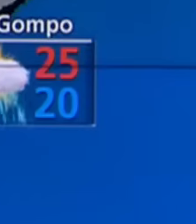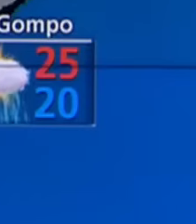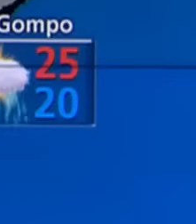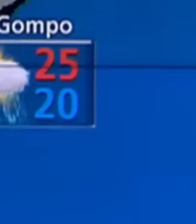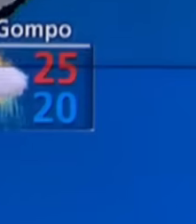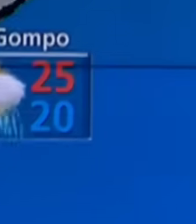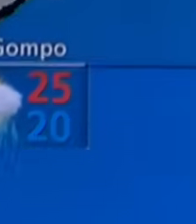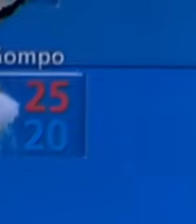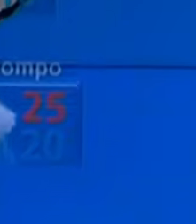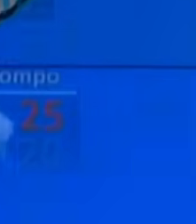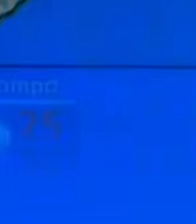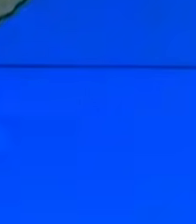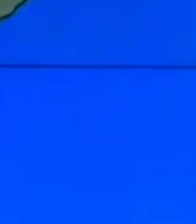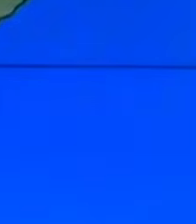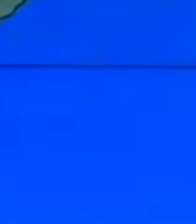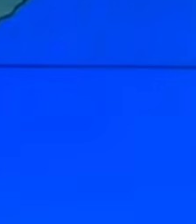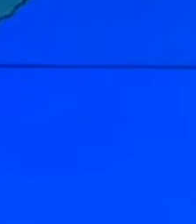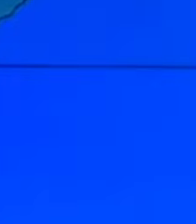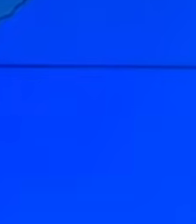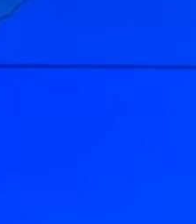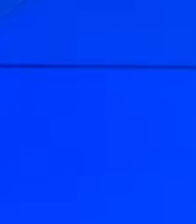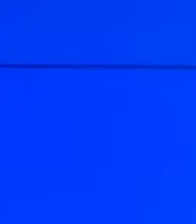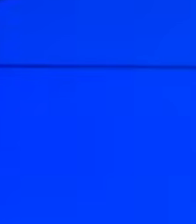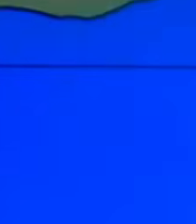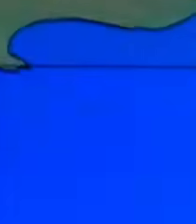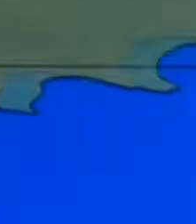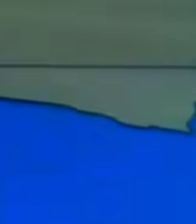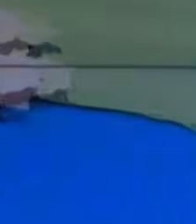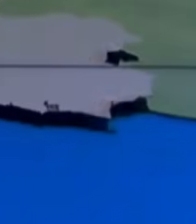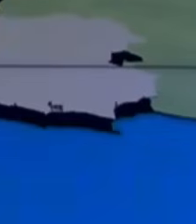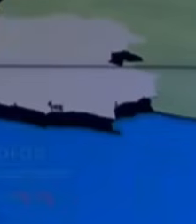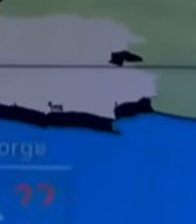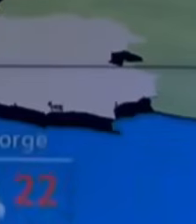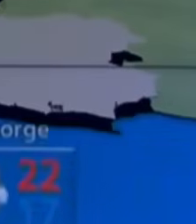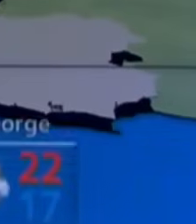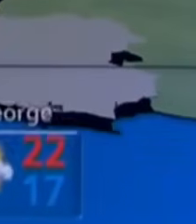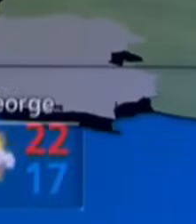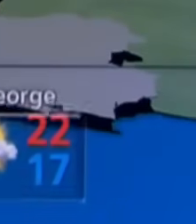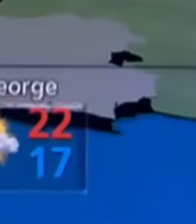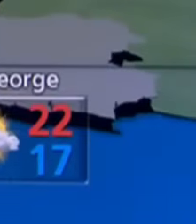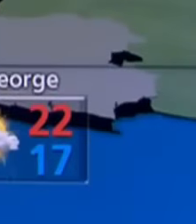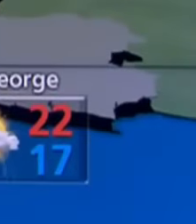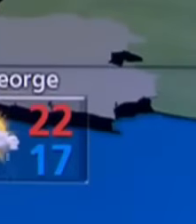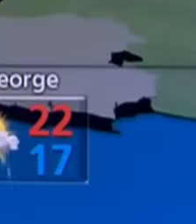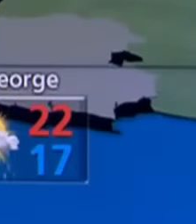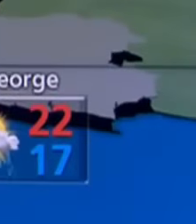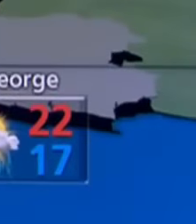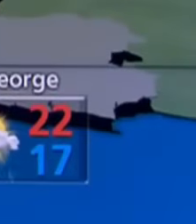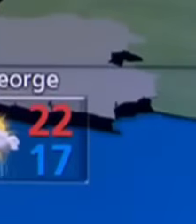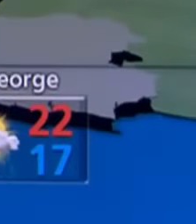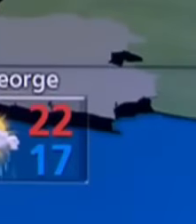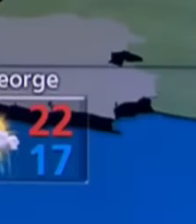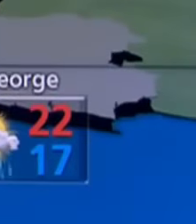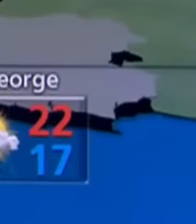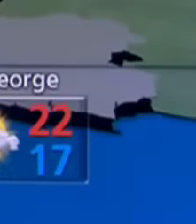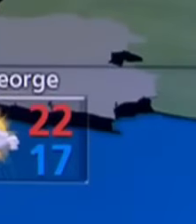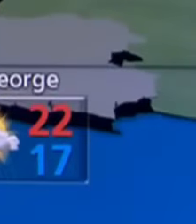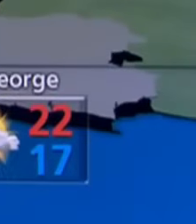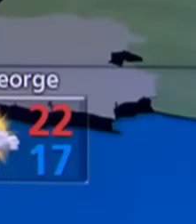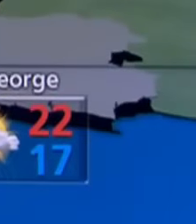ka Umthanda re gate di fihla fela ho mashome a mararo ka fela ho pakang tla hlo tshetse hona ha isale ha re shebile ho sane teng ka hare ho